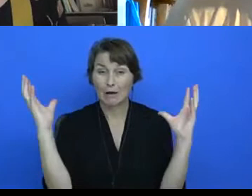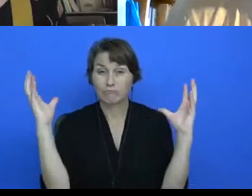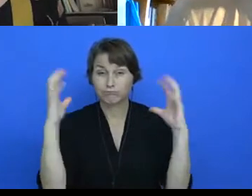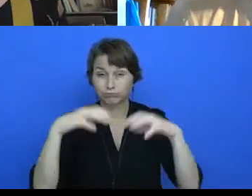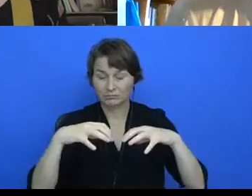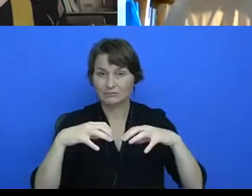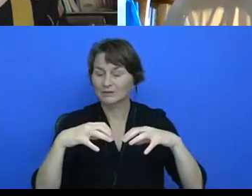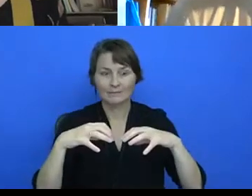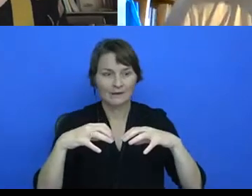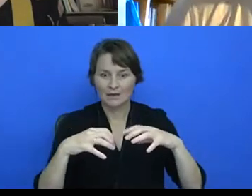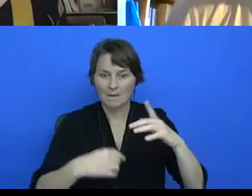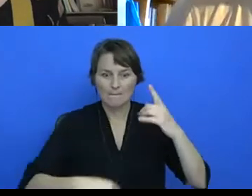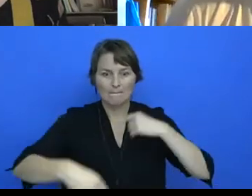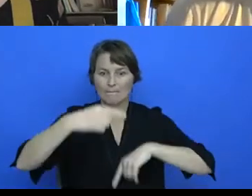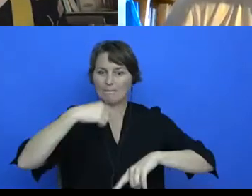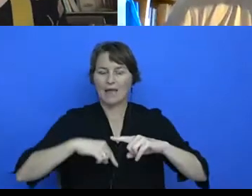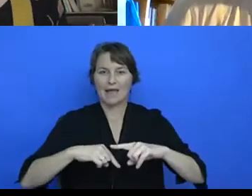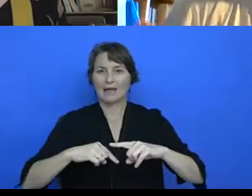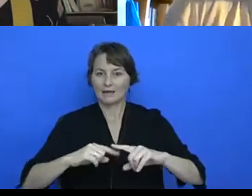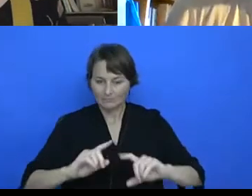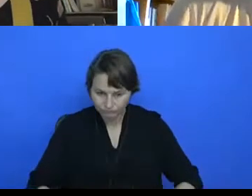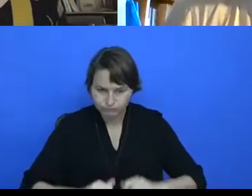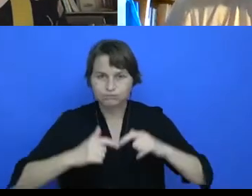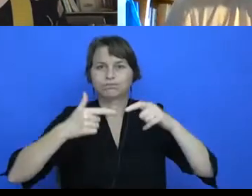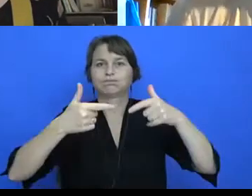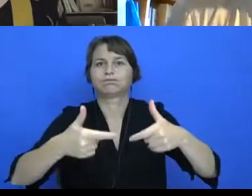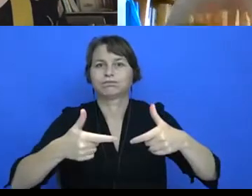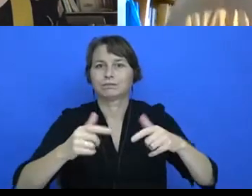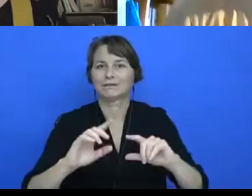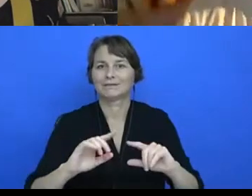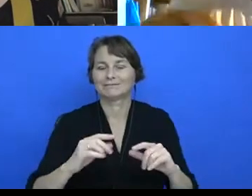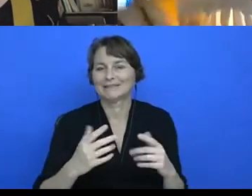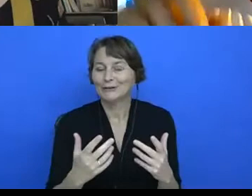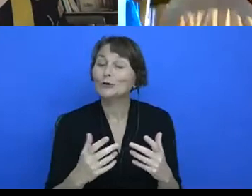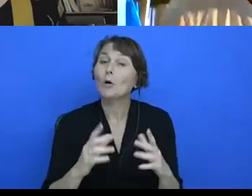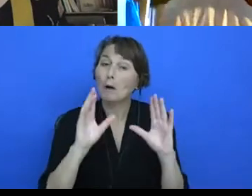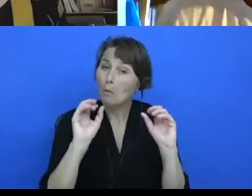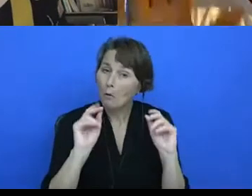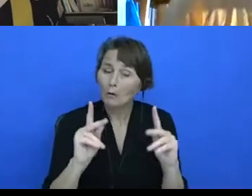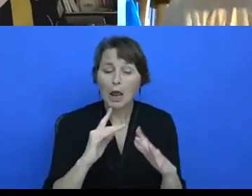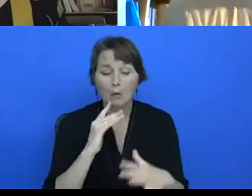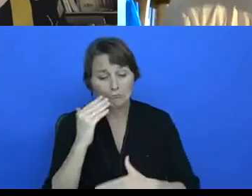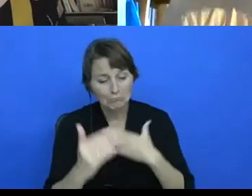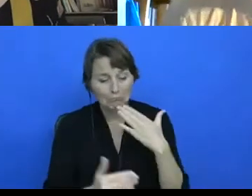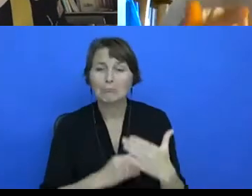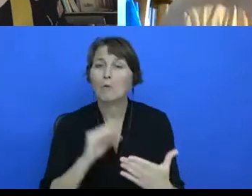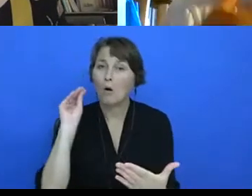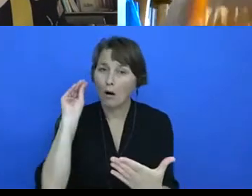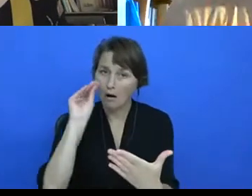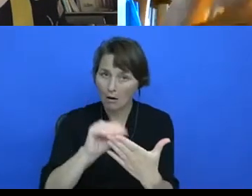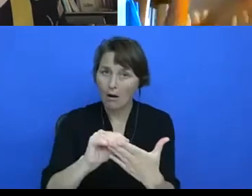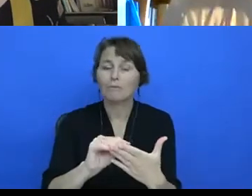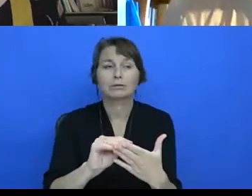that was planning. And it actually, it sort of worked okay. We got the information up on the website, an email went out, and it was sort